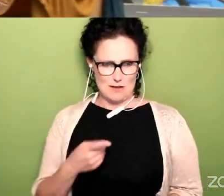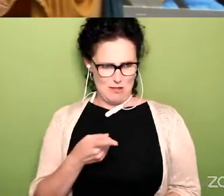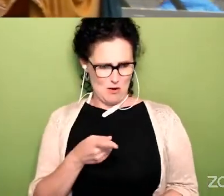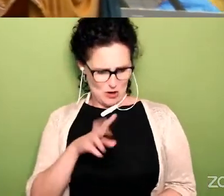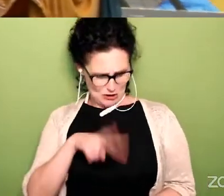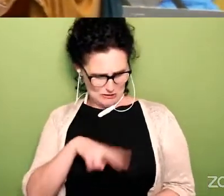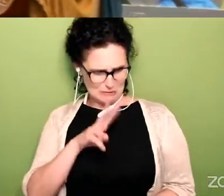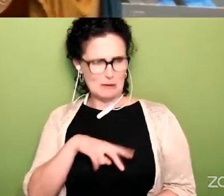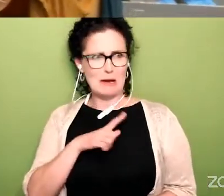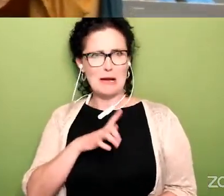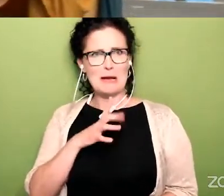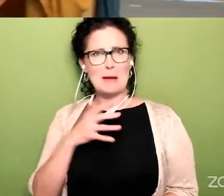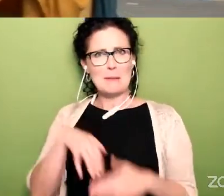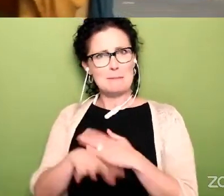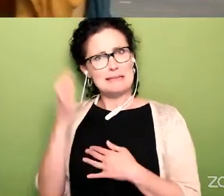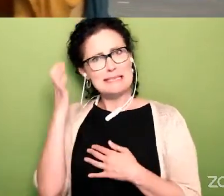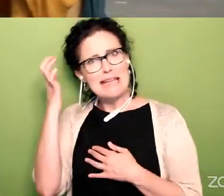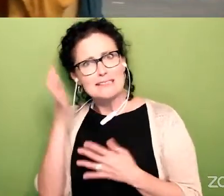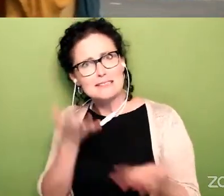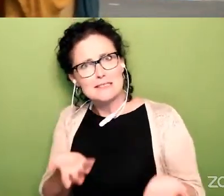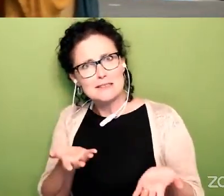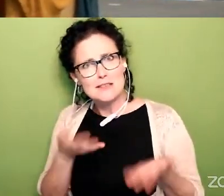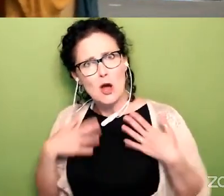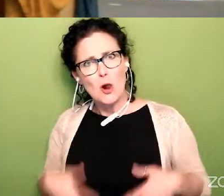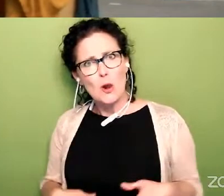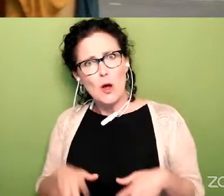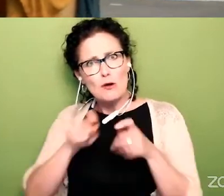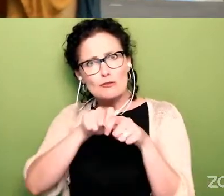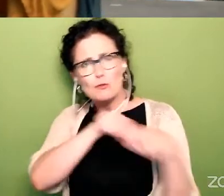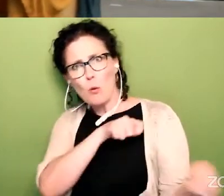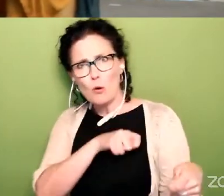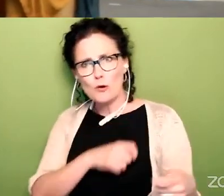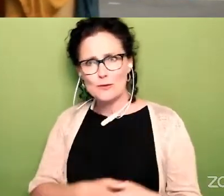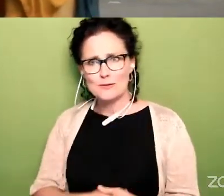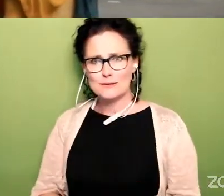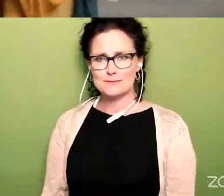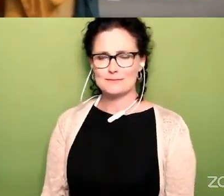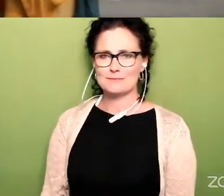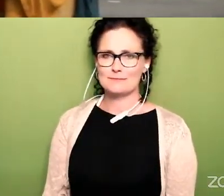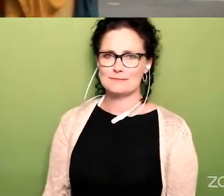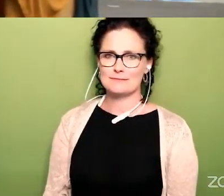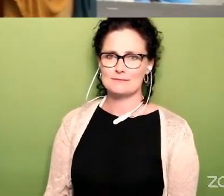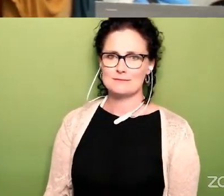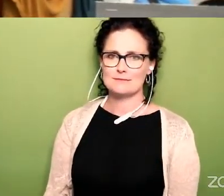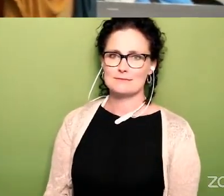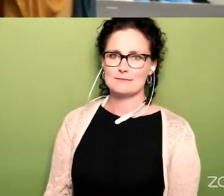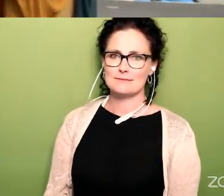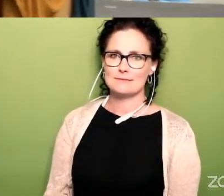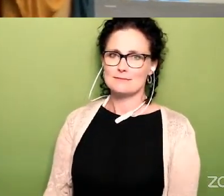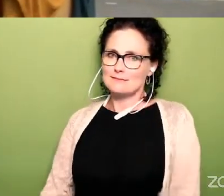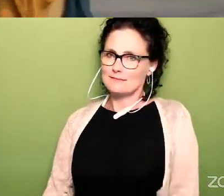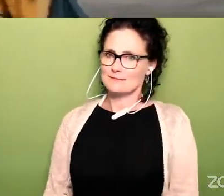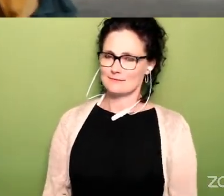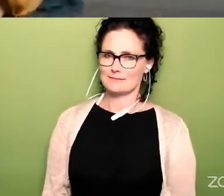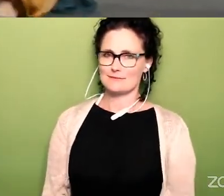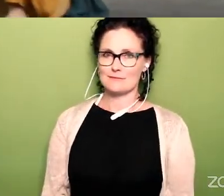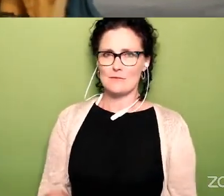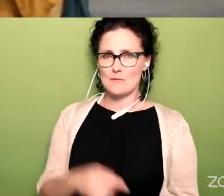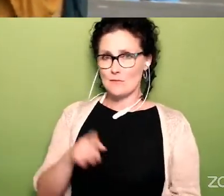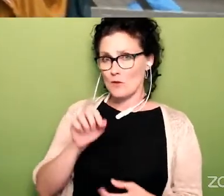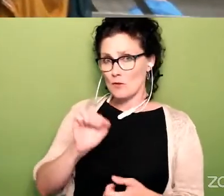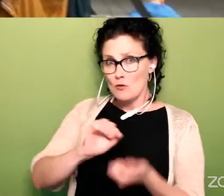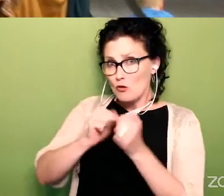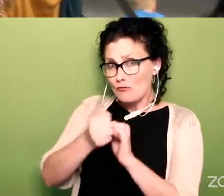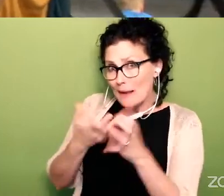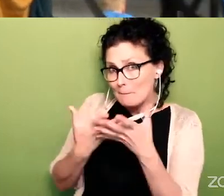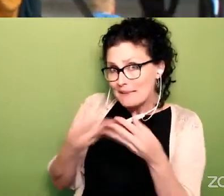Your friend is missing. We are lost too. We are looking for my cousin. If you can help us find him, we seem